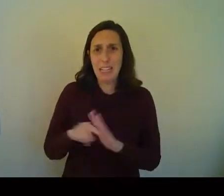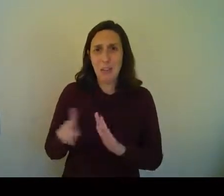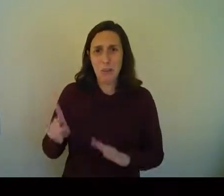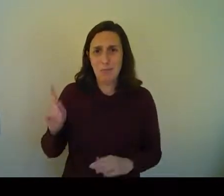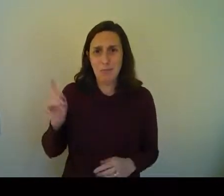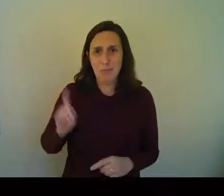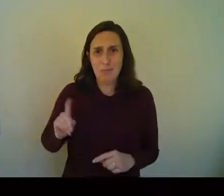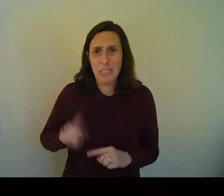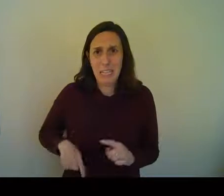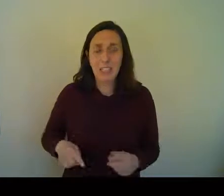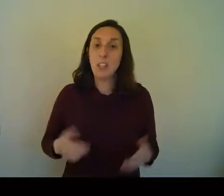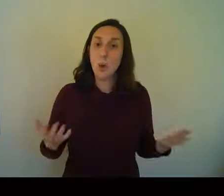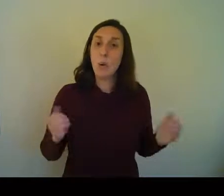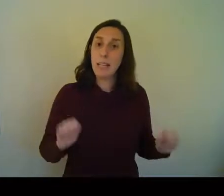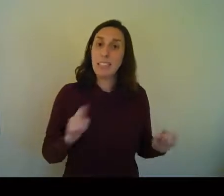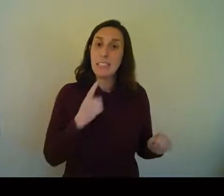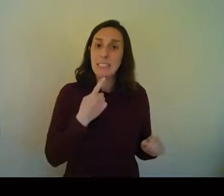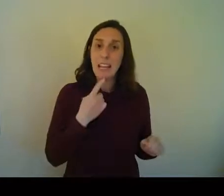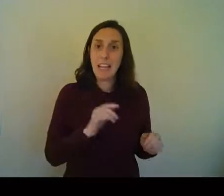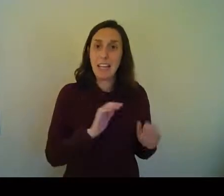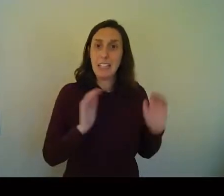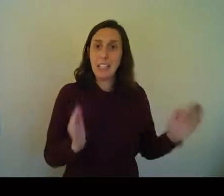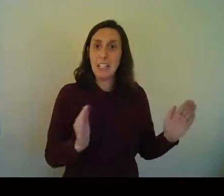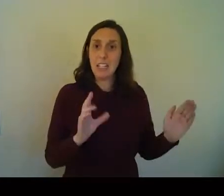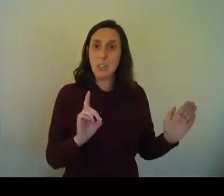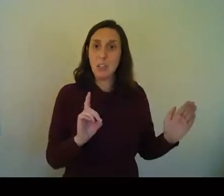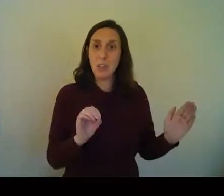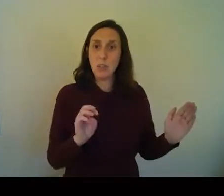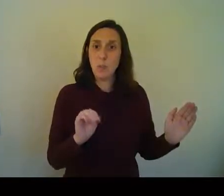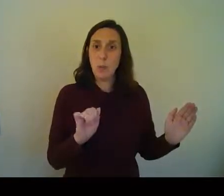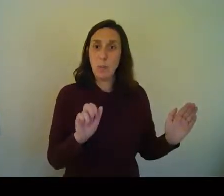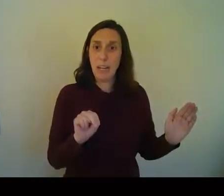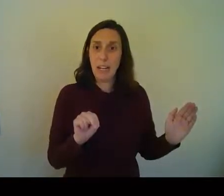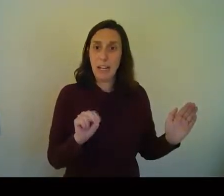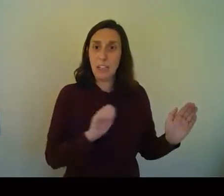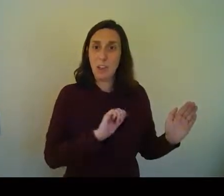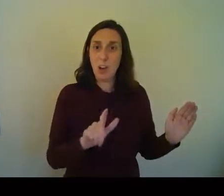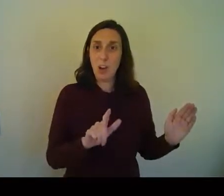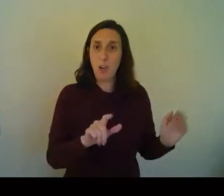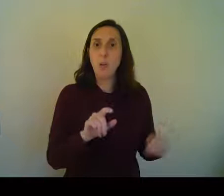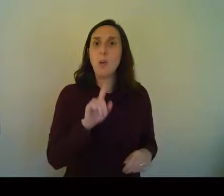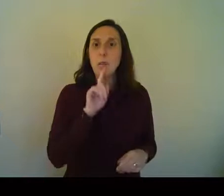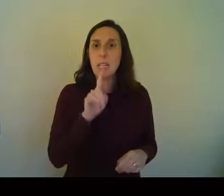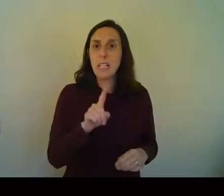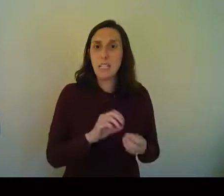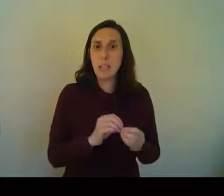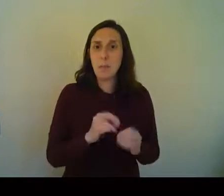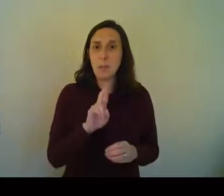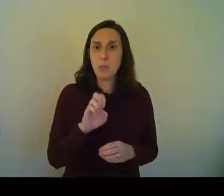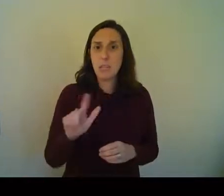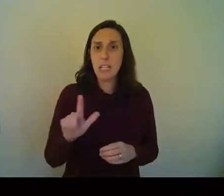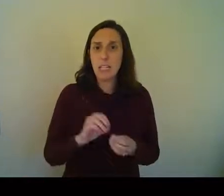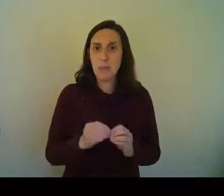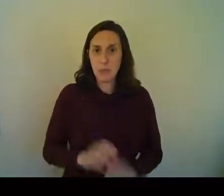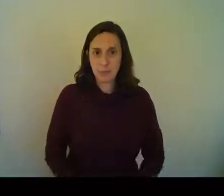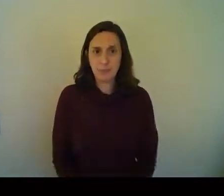the domain of f of x is all real numbers. And what were the ways we